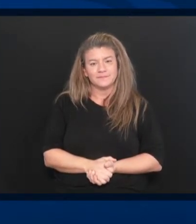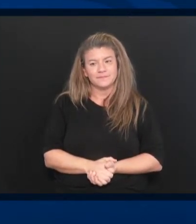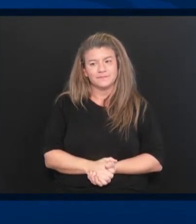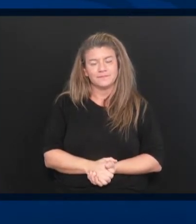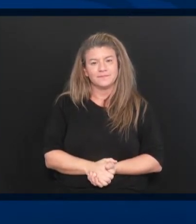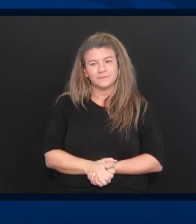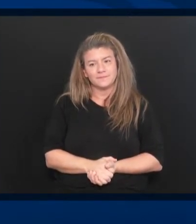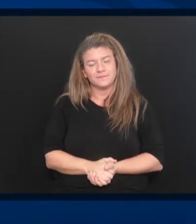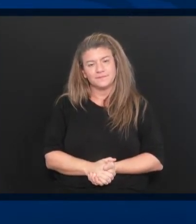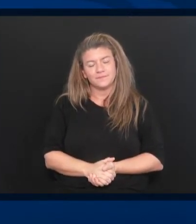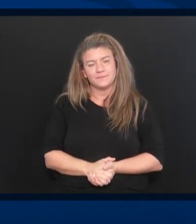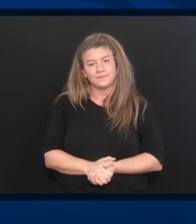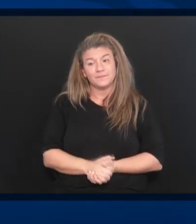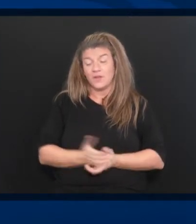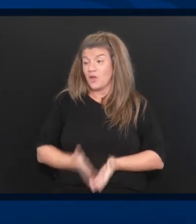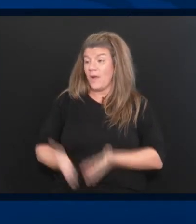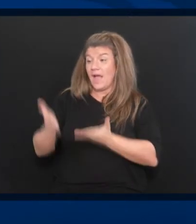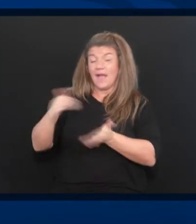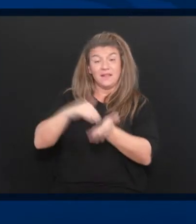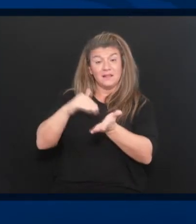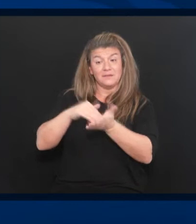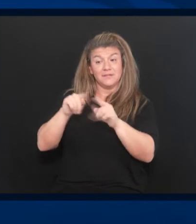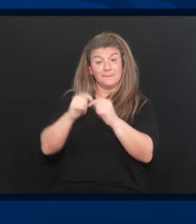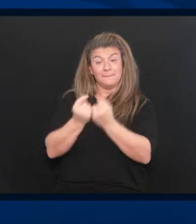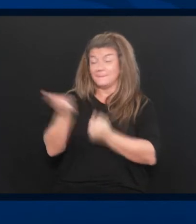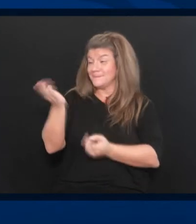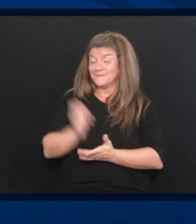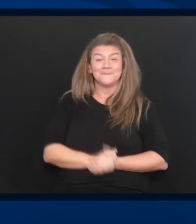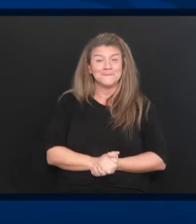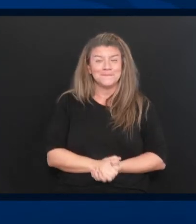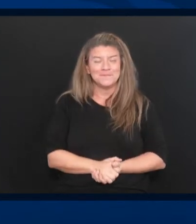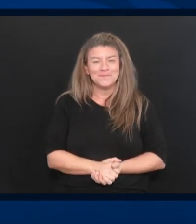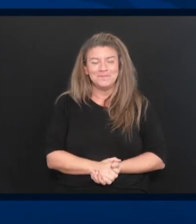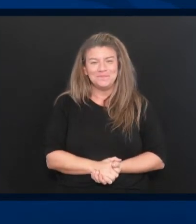Dr. Marsh and General Hoyer, y'all handle this, please.